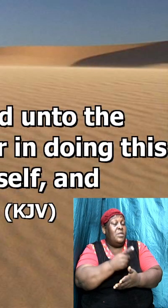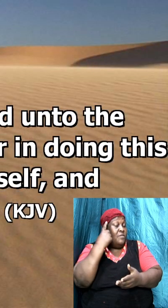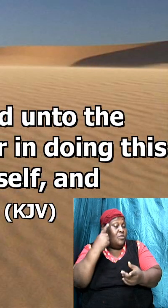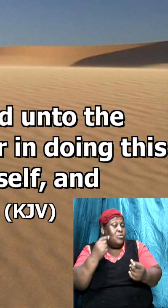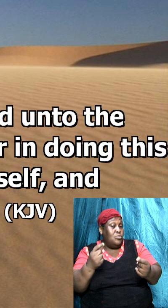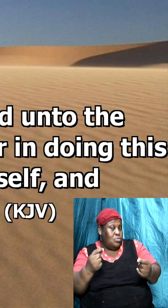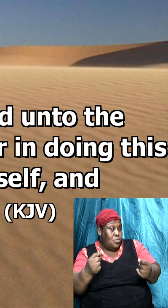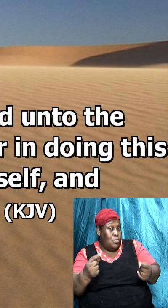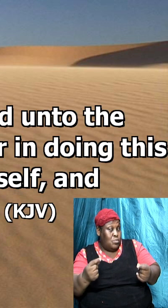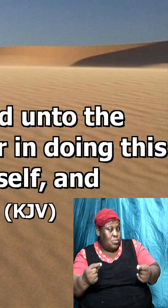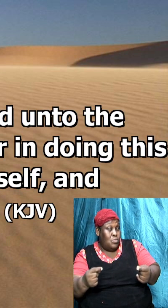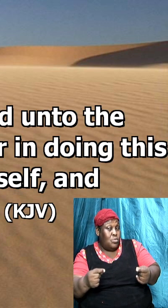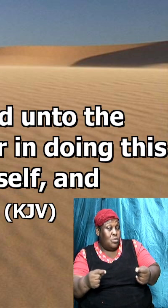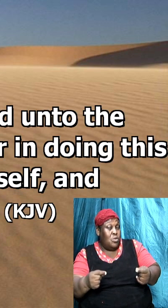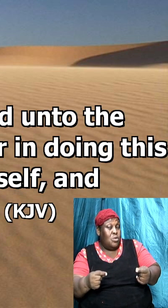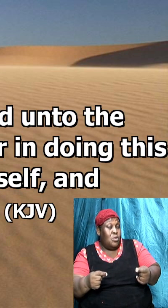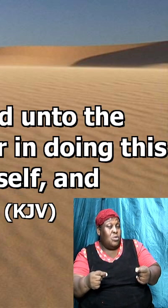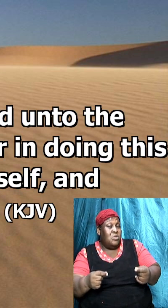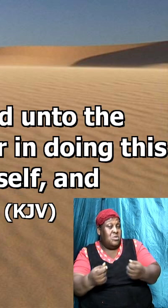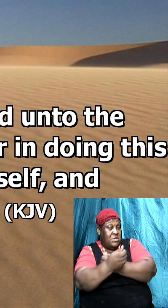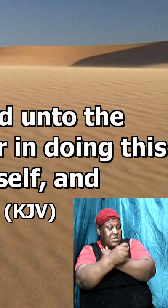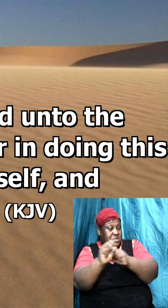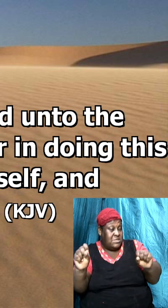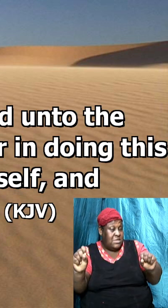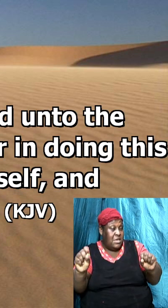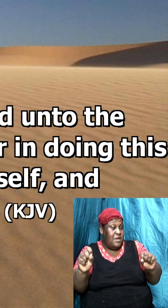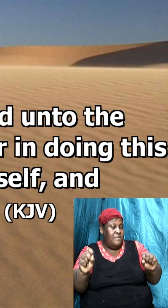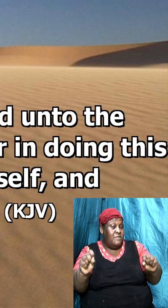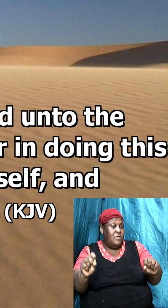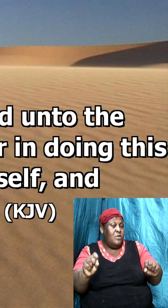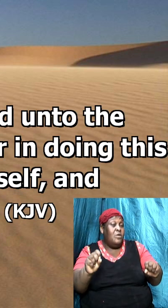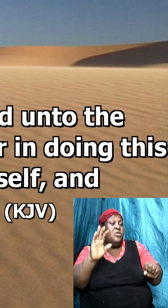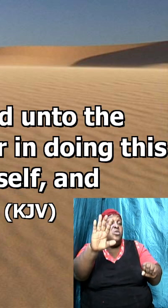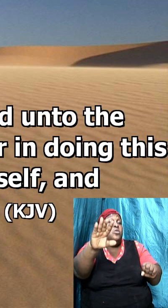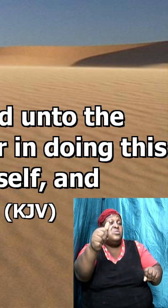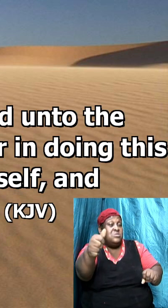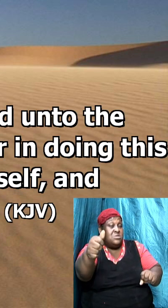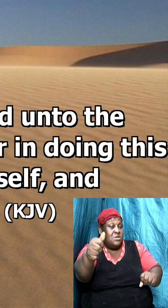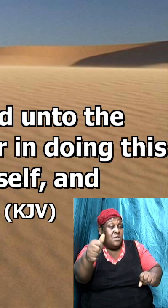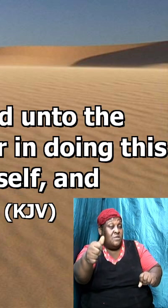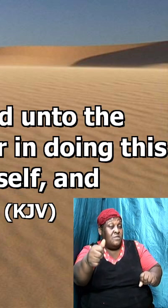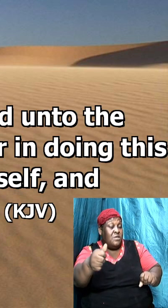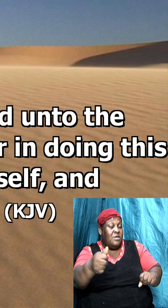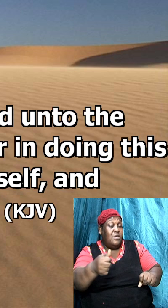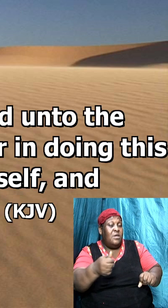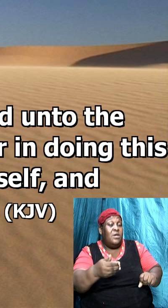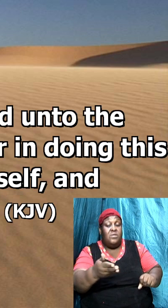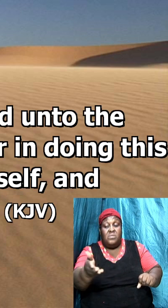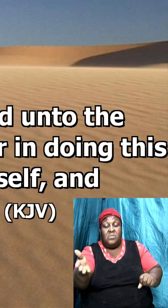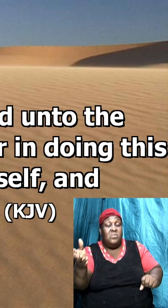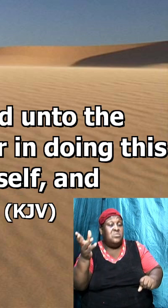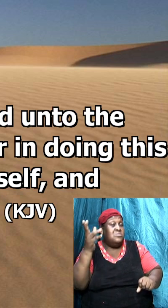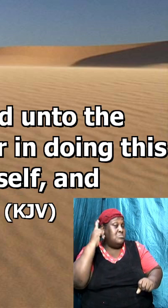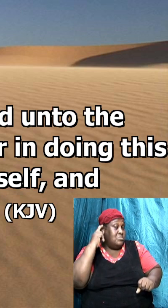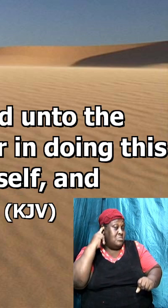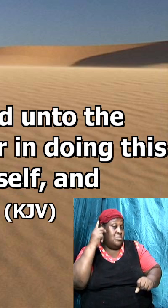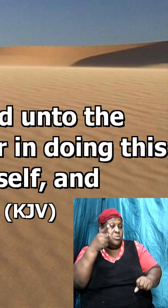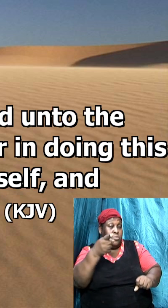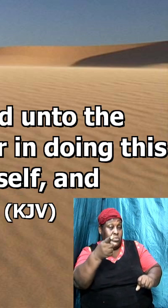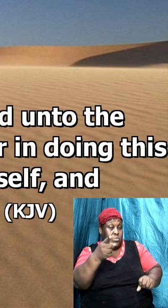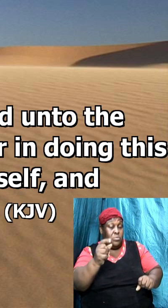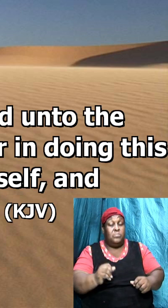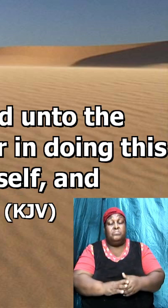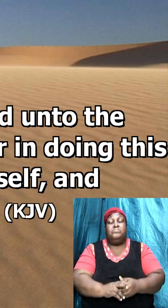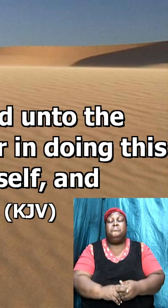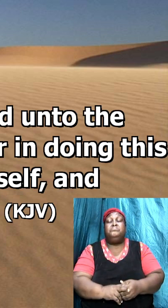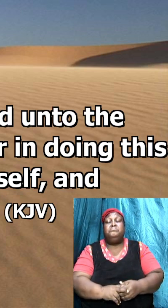so, you shall save both yourself and them that hear you. So I want us to know that doctrine